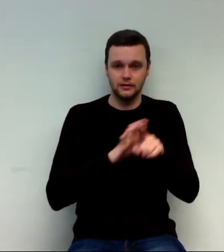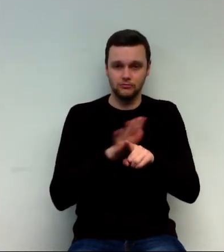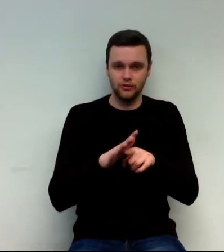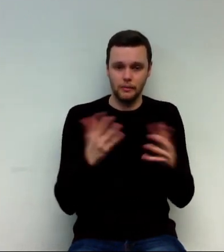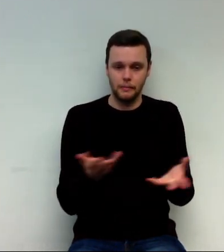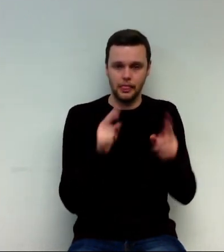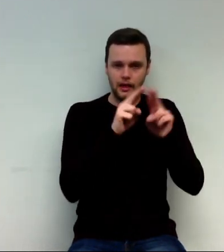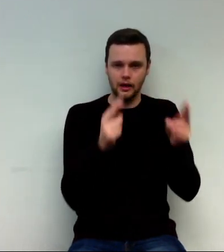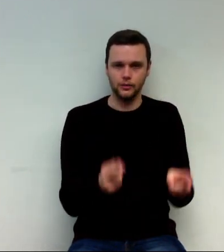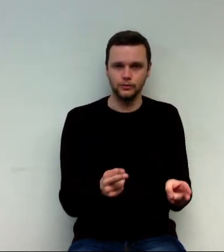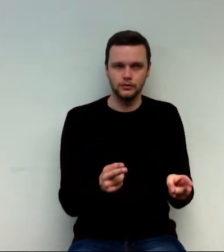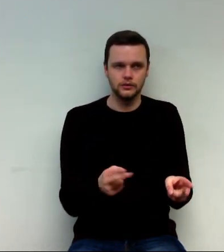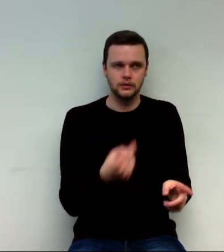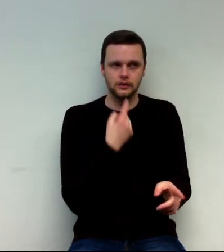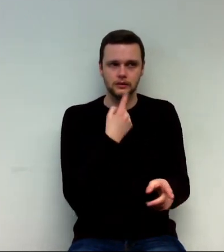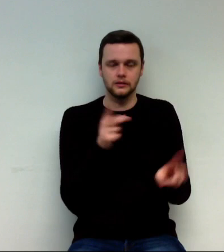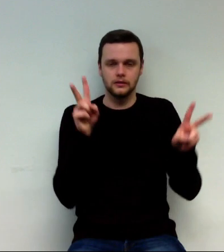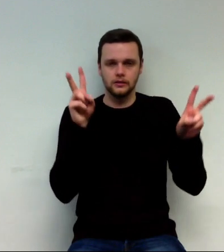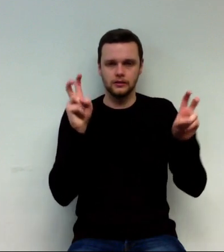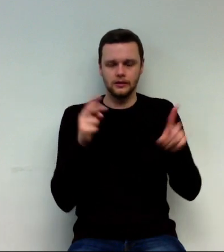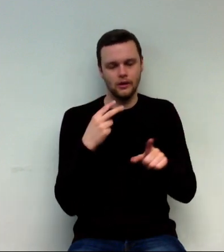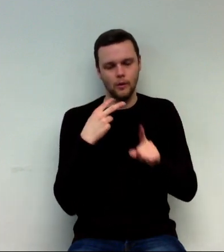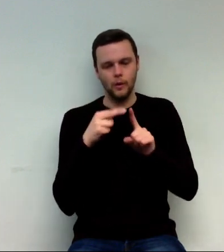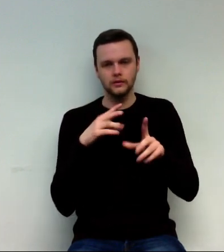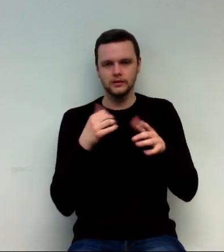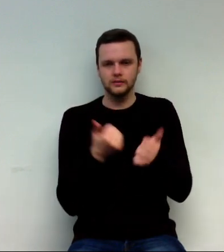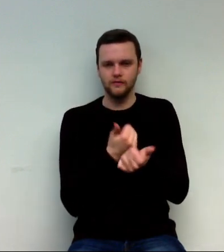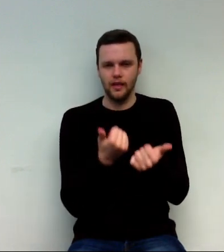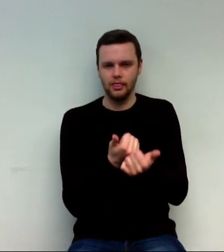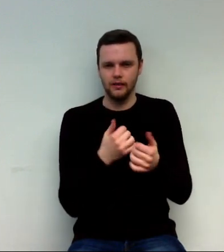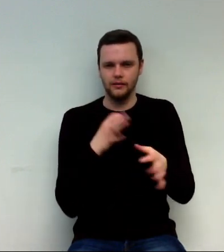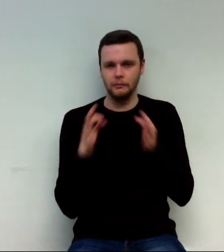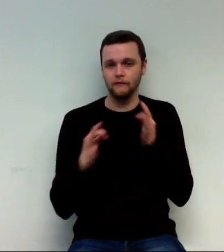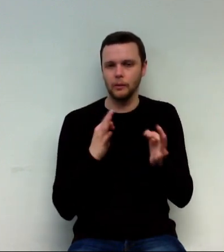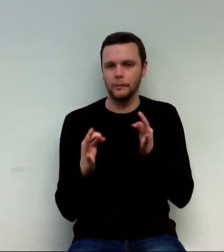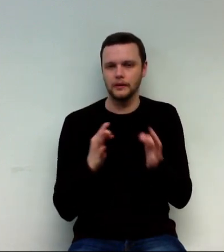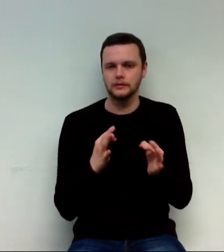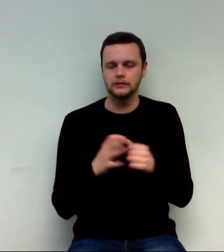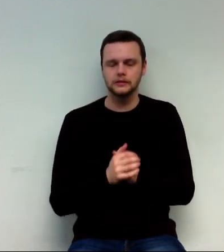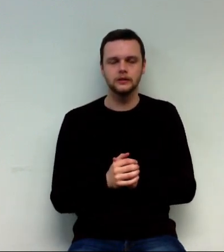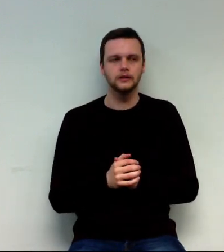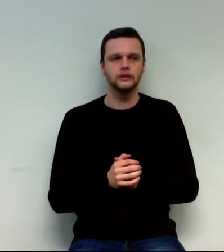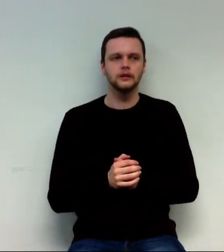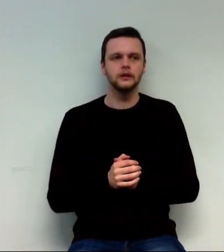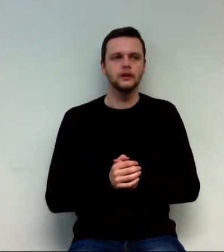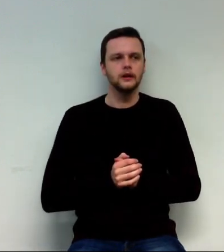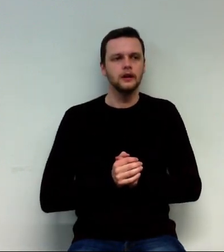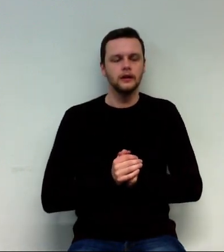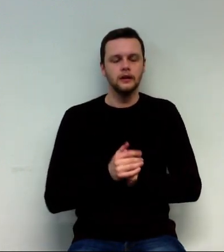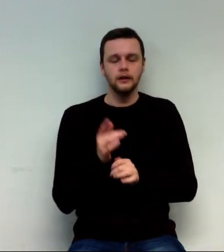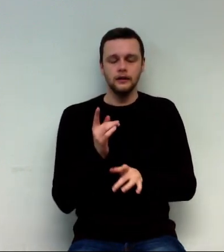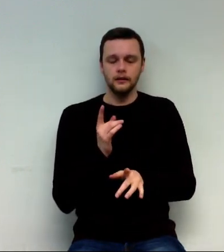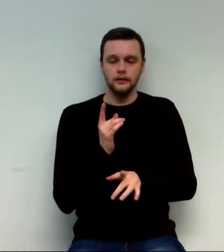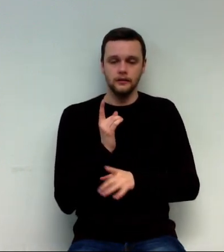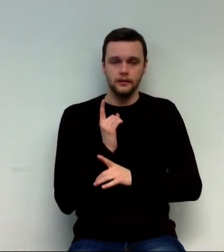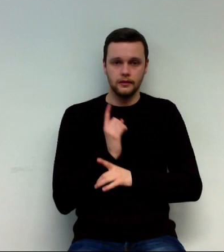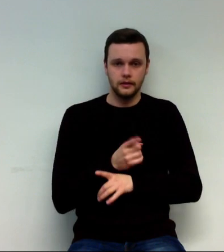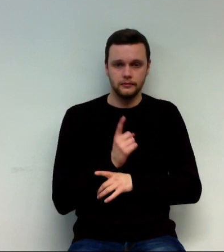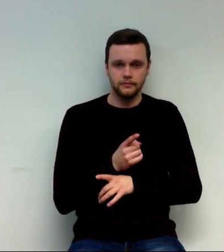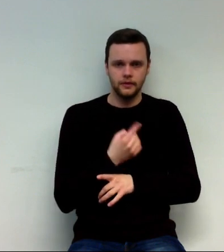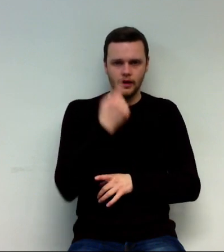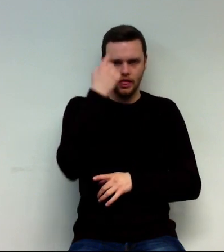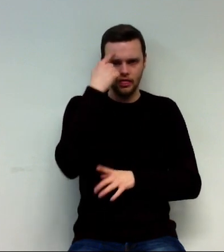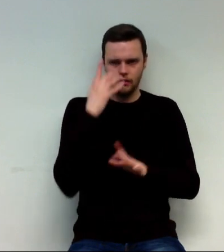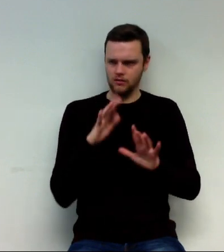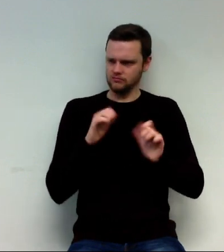first. They called it autism-friendly performance at the time of the show on tour, and I thought